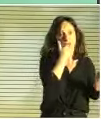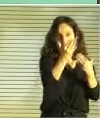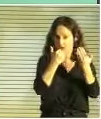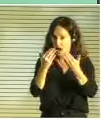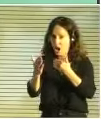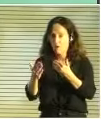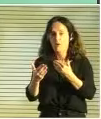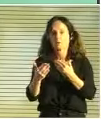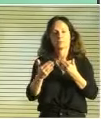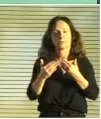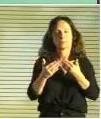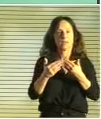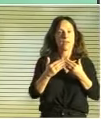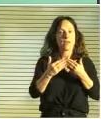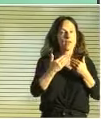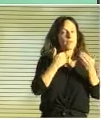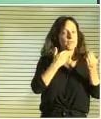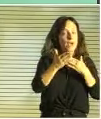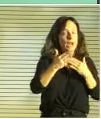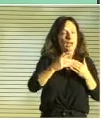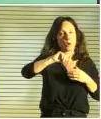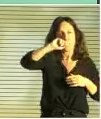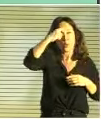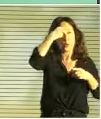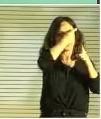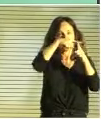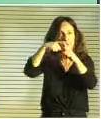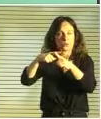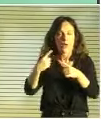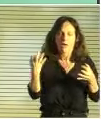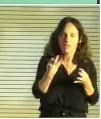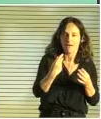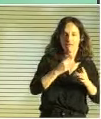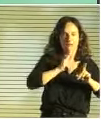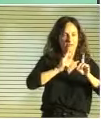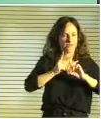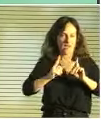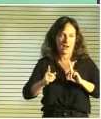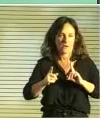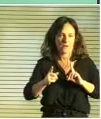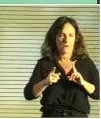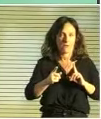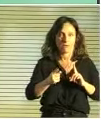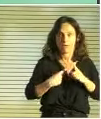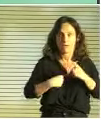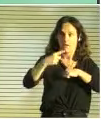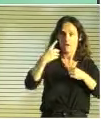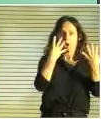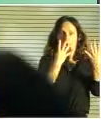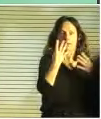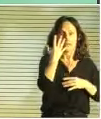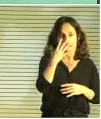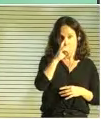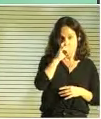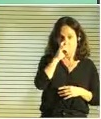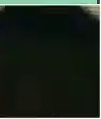of cultures was his main topic. And this topic was 1995. So we are talking about how can